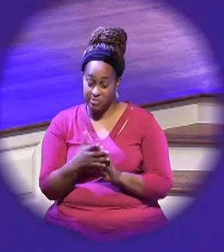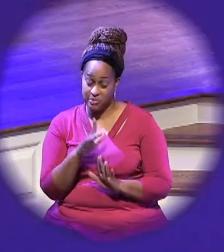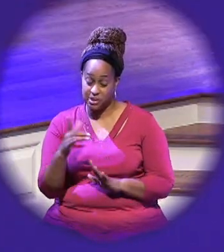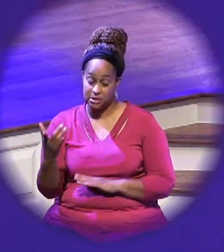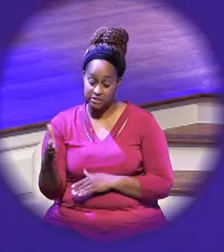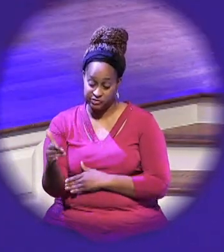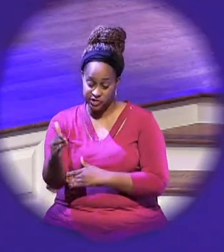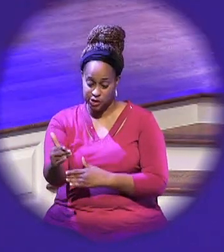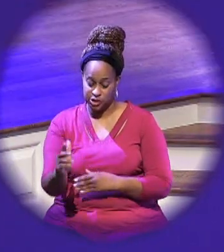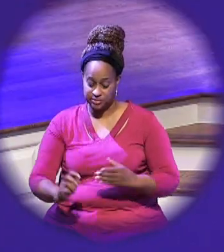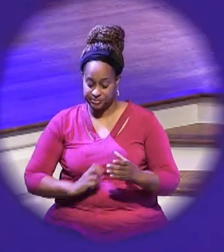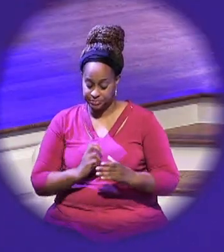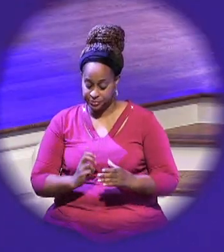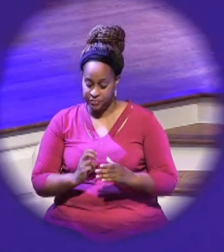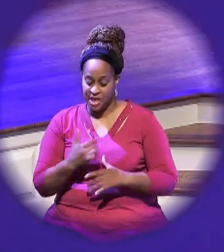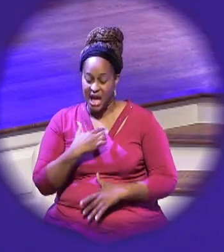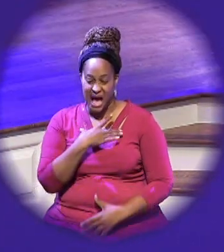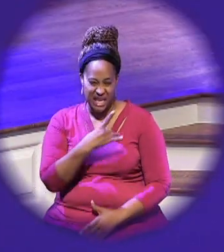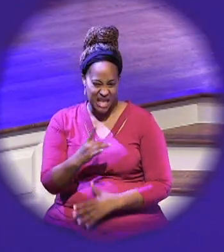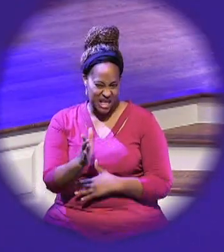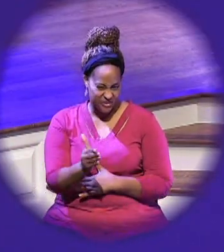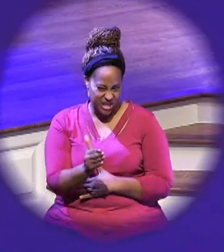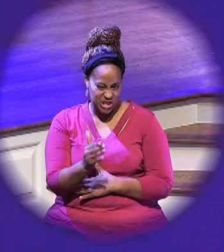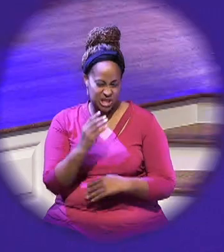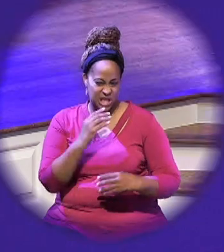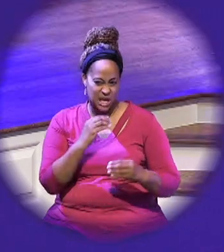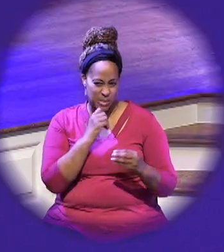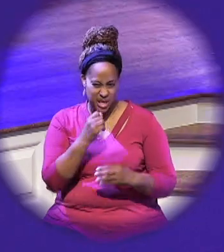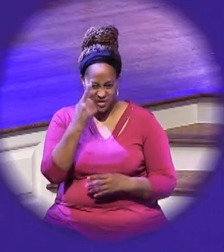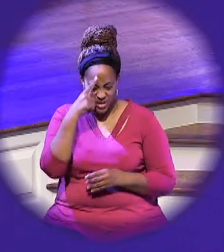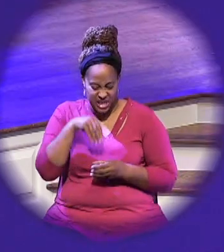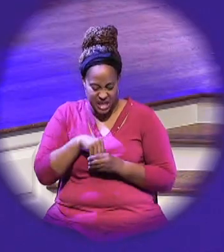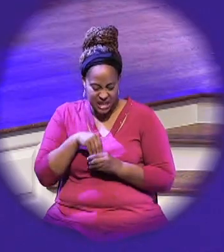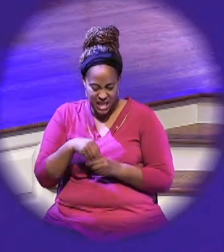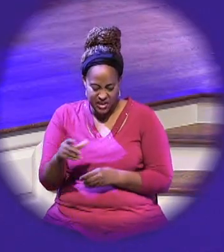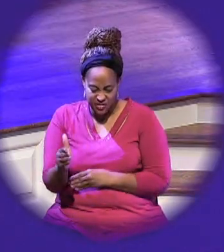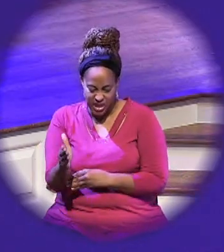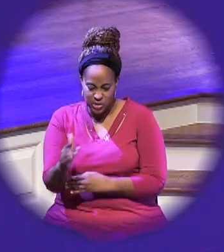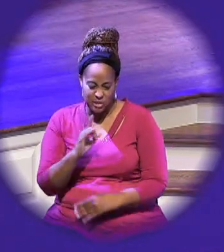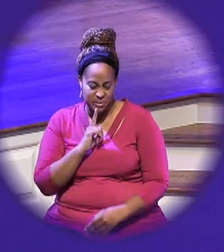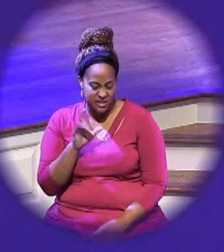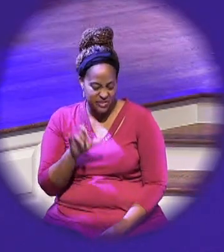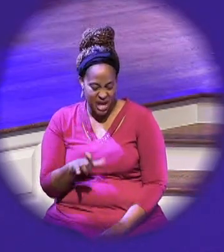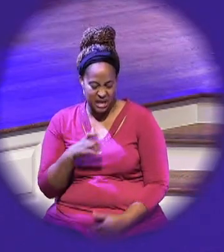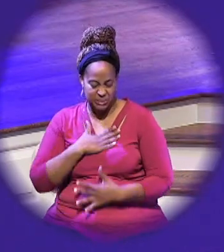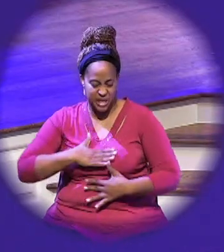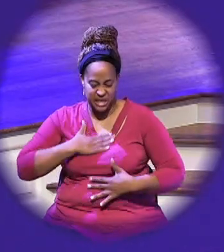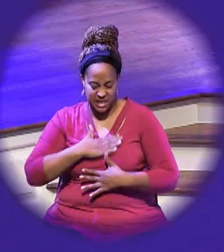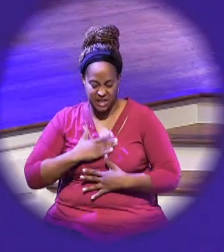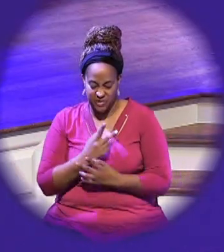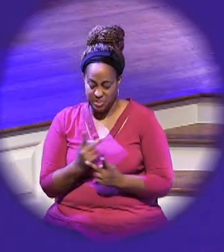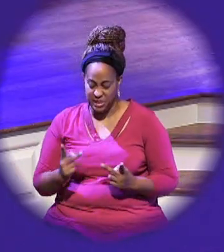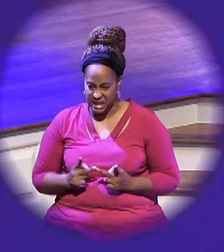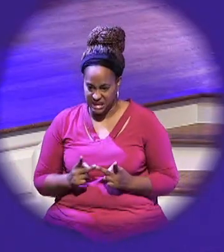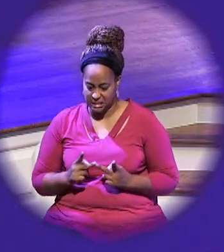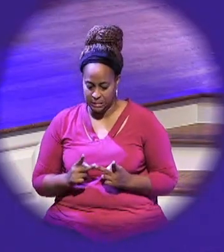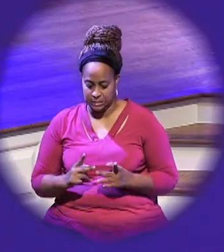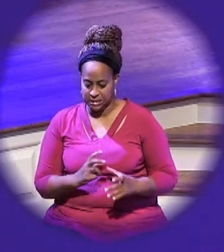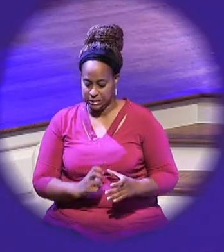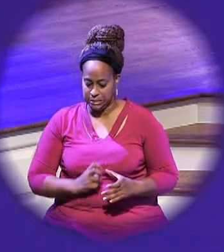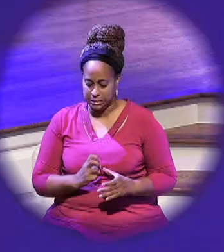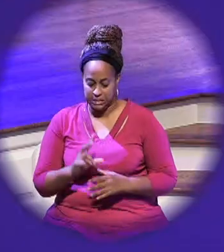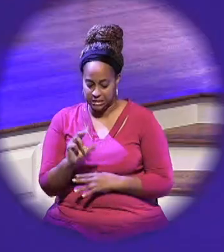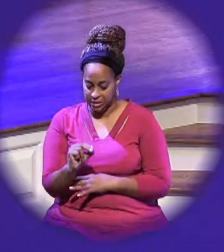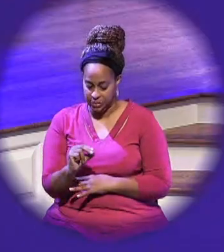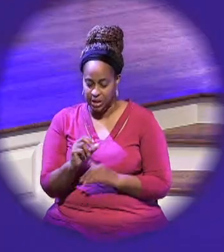fish. Now, I like fish. But I don't think the inside of a fish would actually be that pleasant of a place. And